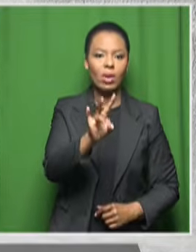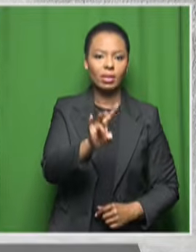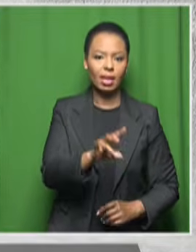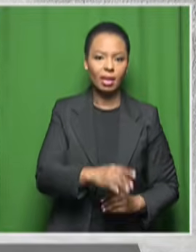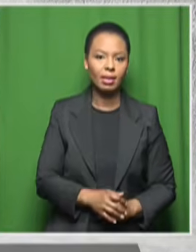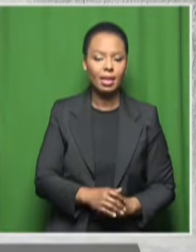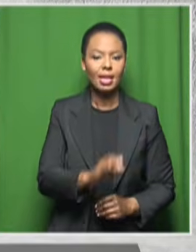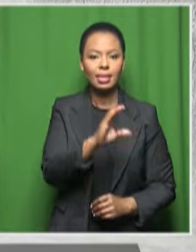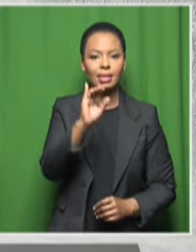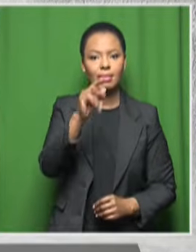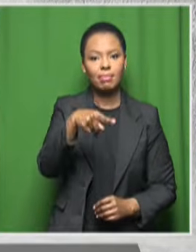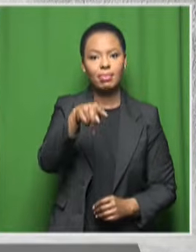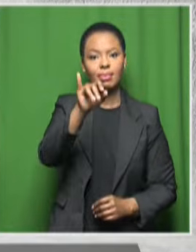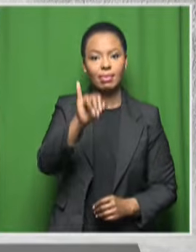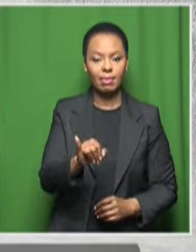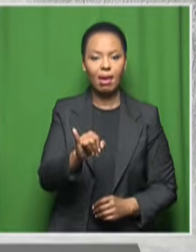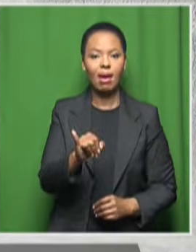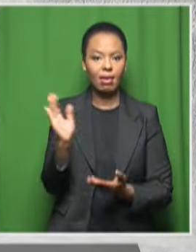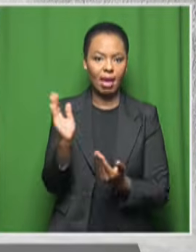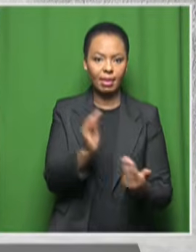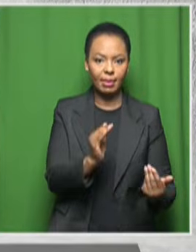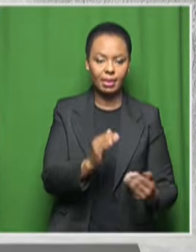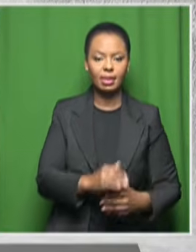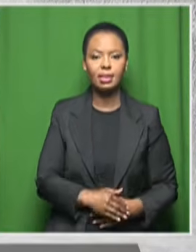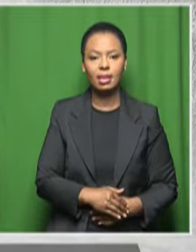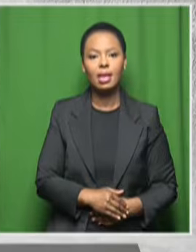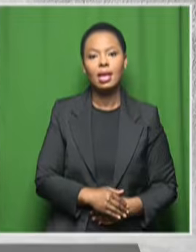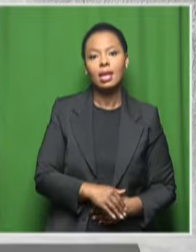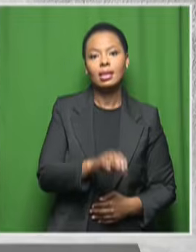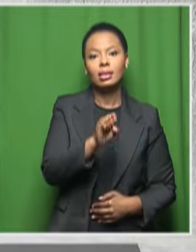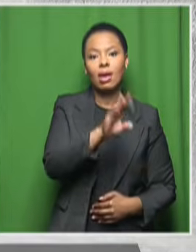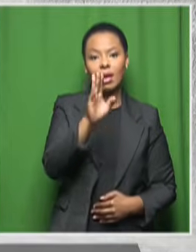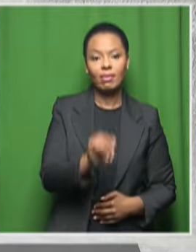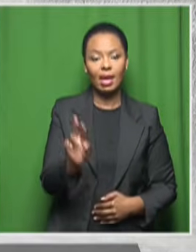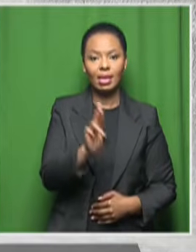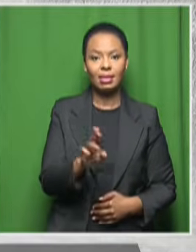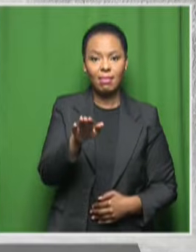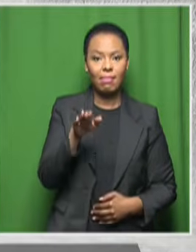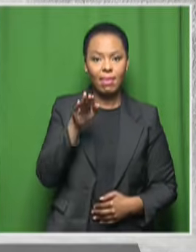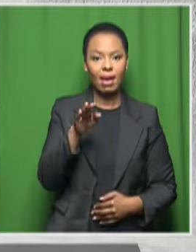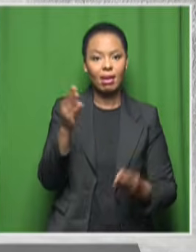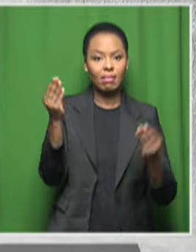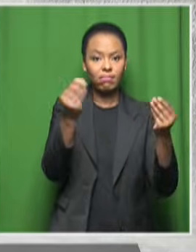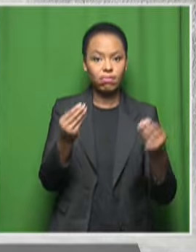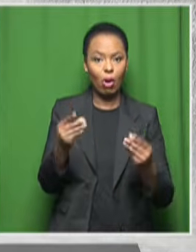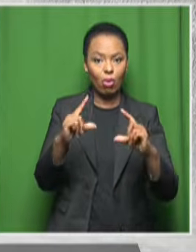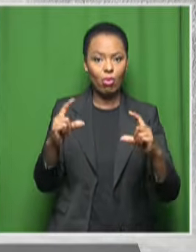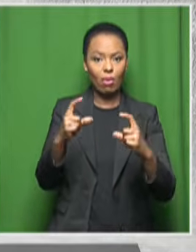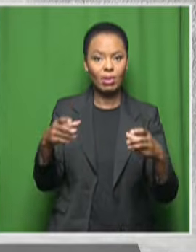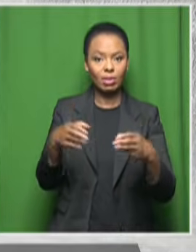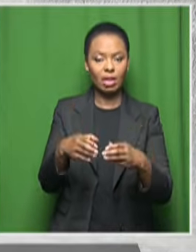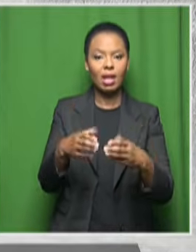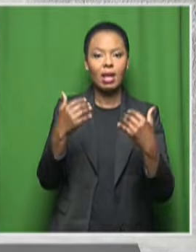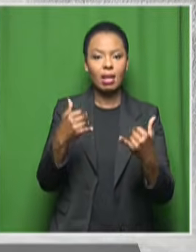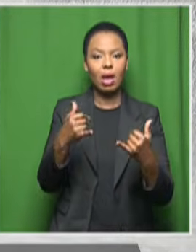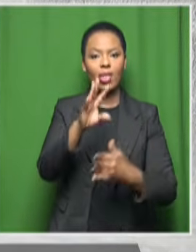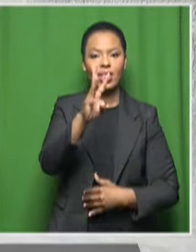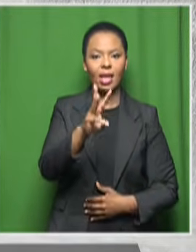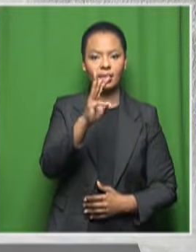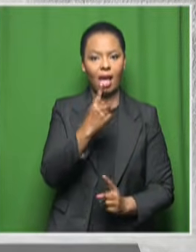consumer price inflation is expected. The South African Reserve Bank's Monetary Policy Committee rate decisions is out on Thursday, and the